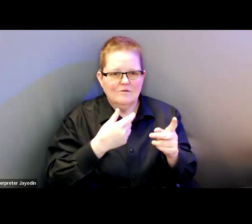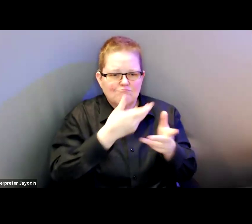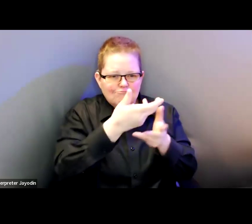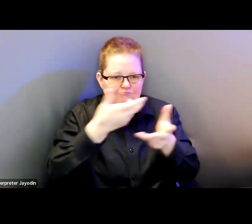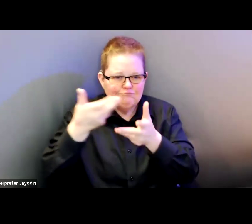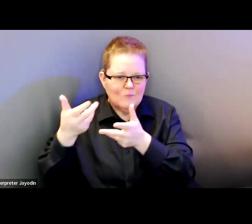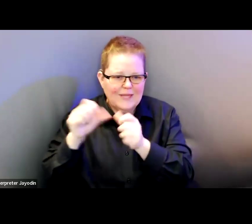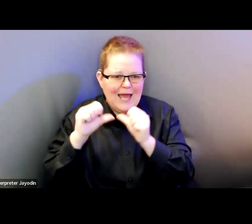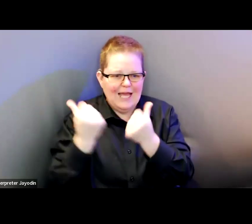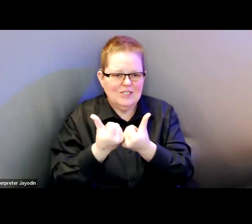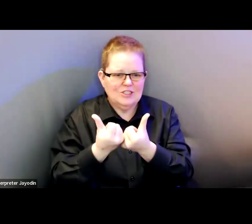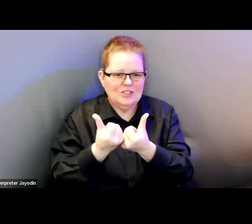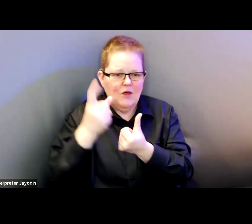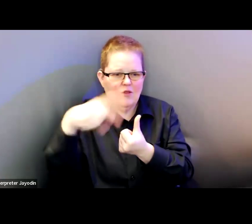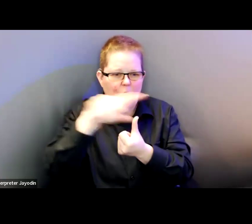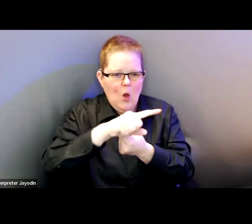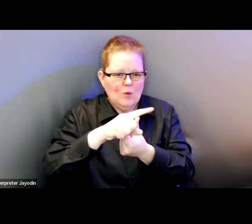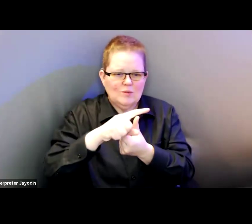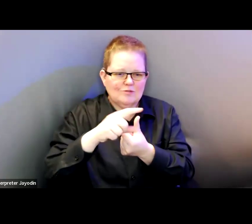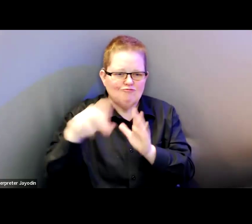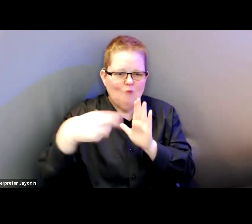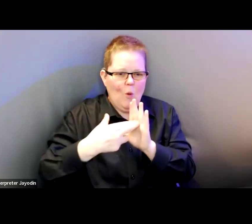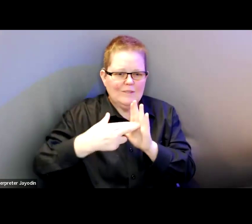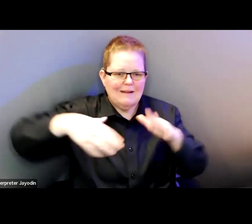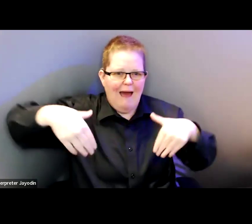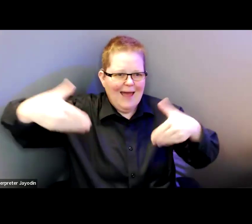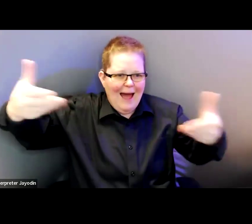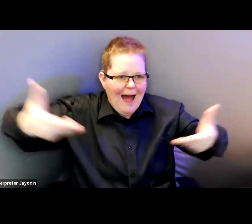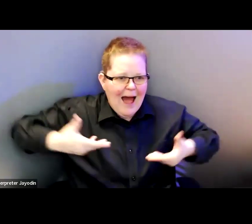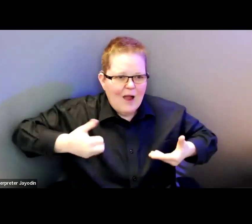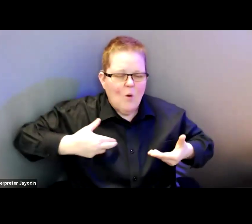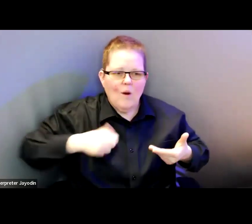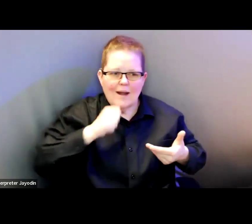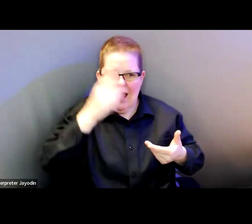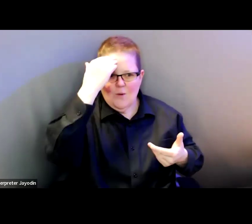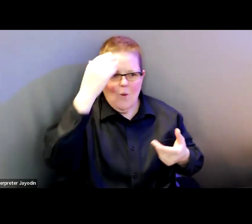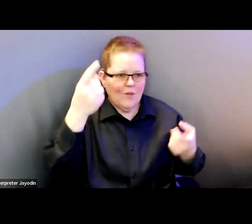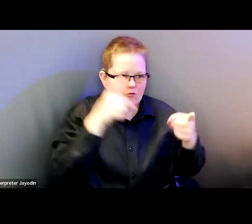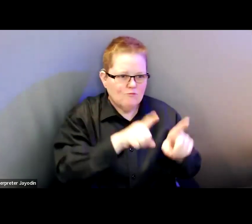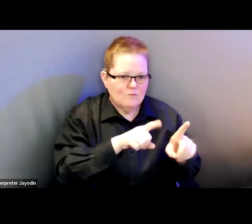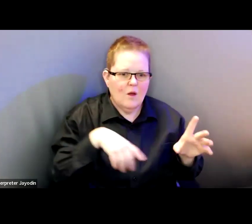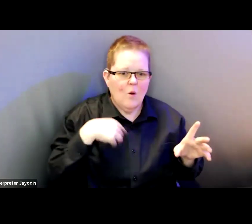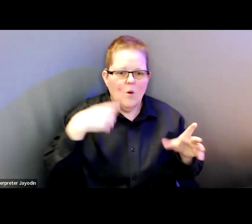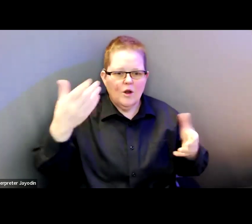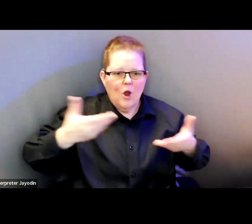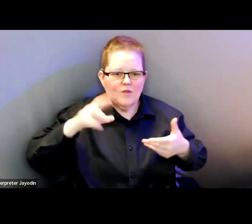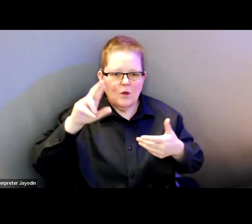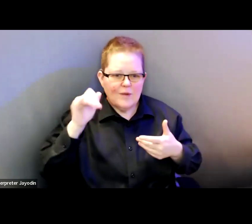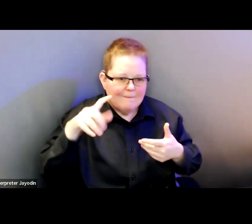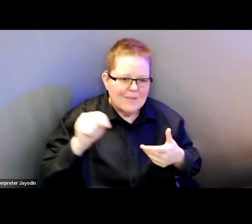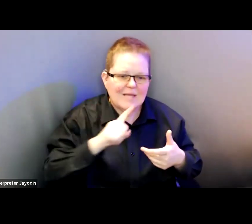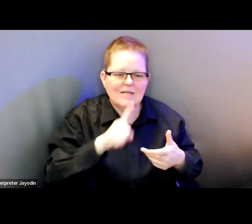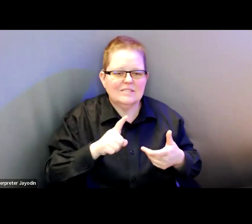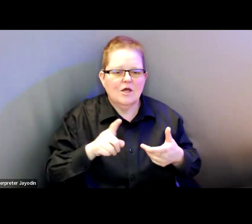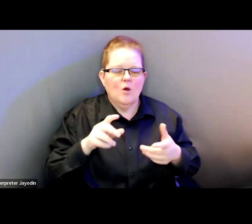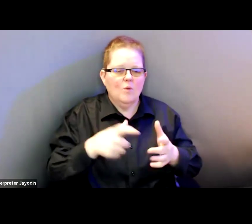many of those relevant folks at the agencies either won't be hired, or they won't know what their remit is, or if they know what the remit is, they won't know what came before. It's just going to take them time to